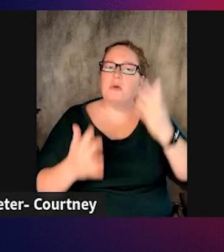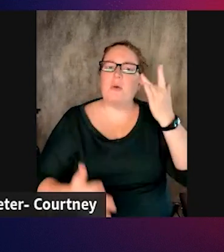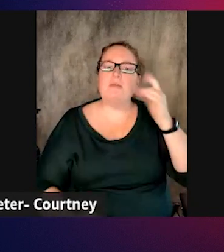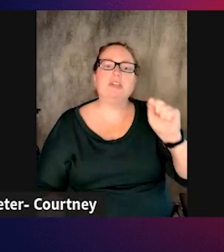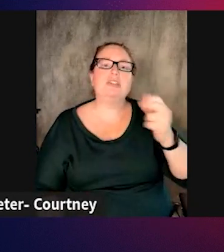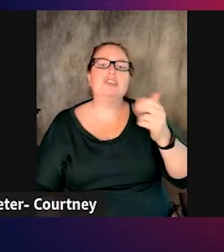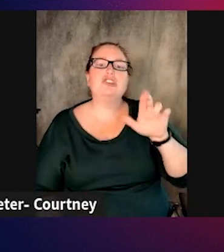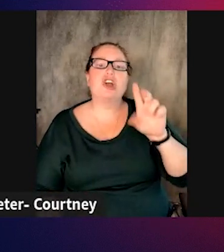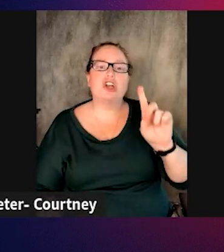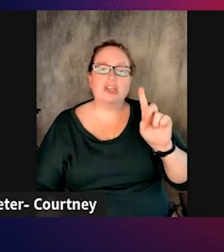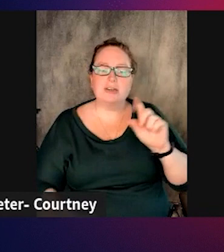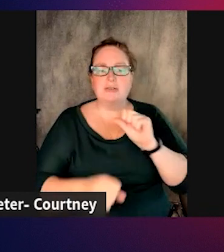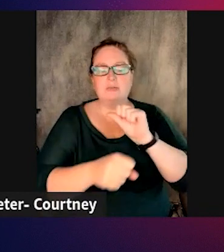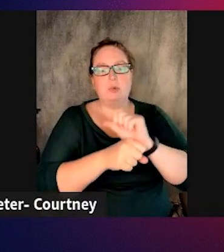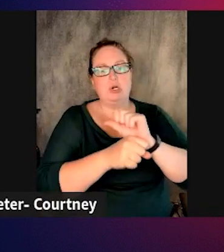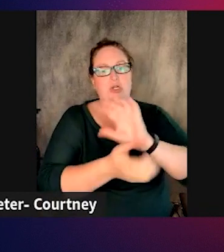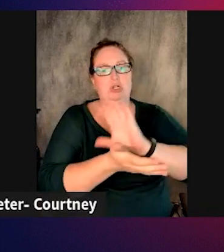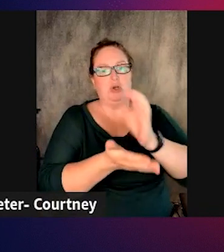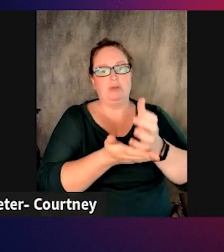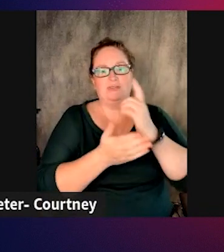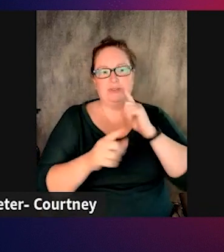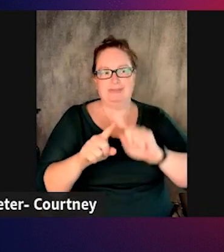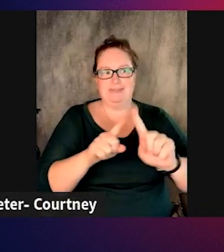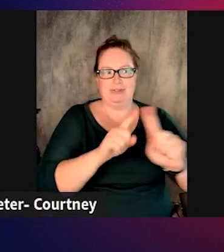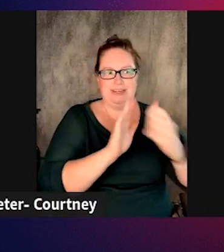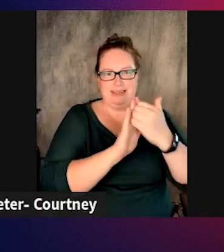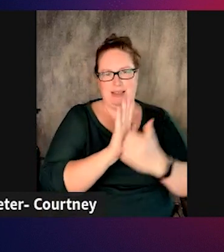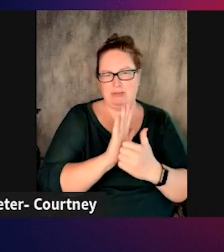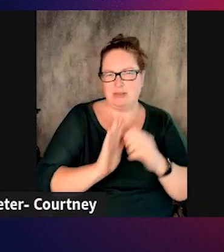accounts. I'll let Omer add on to that if you want.